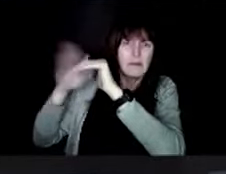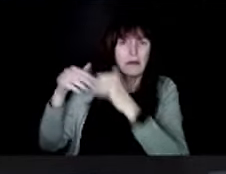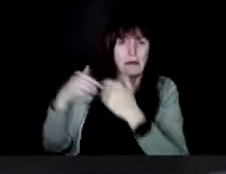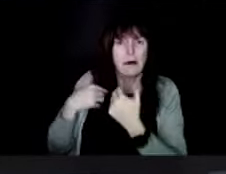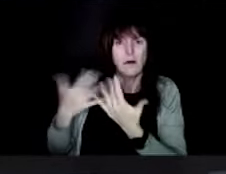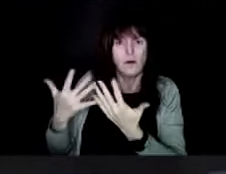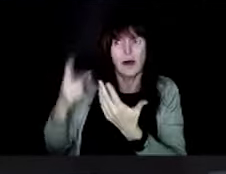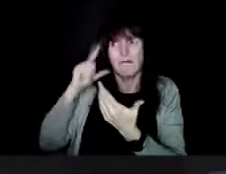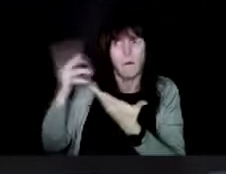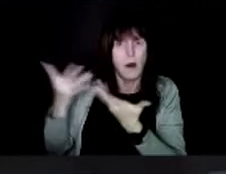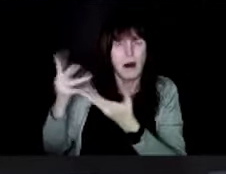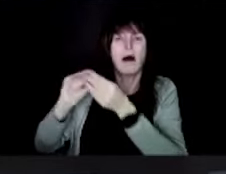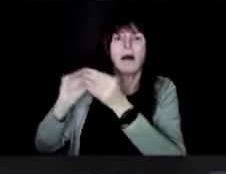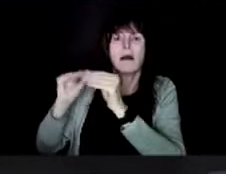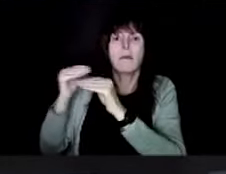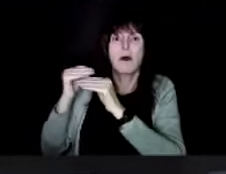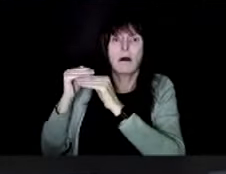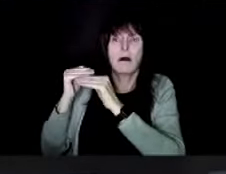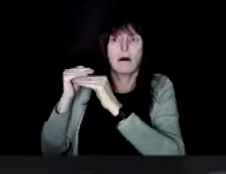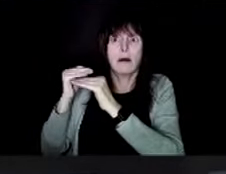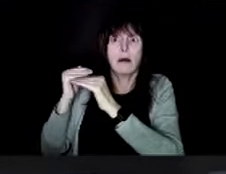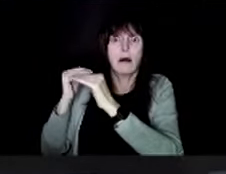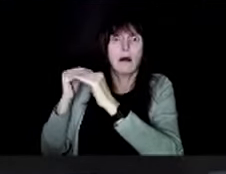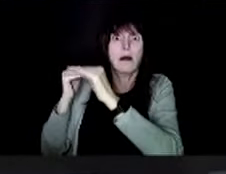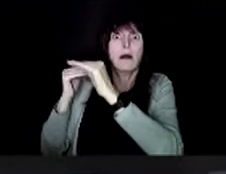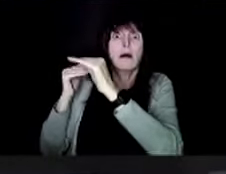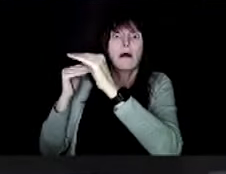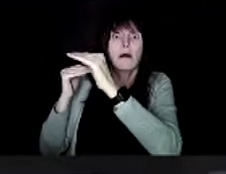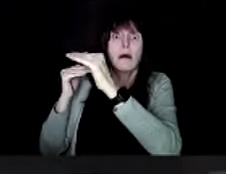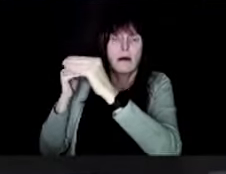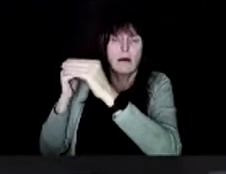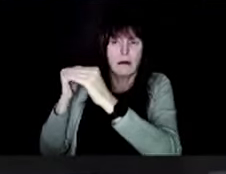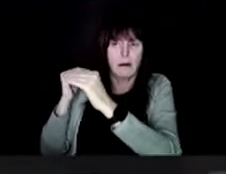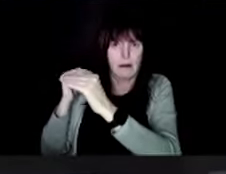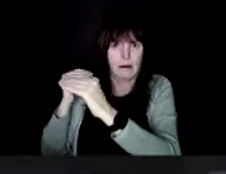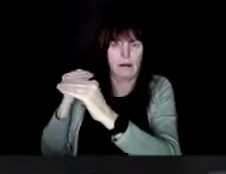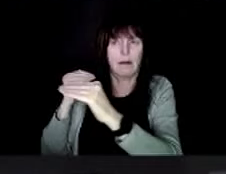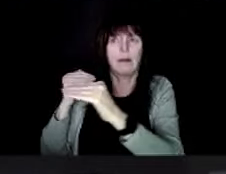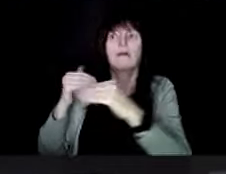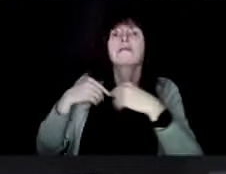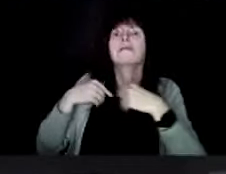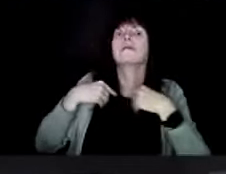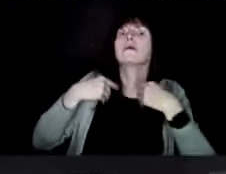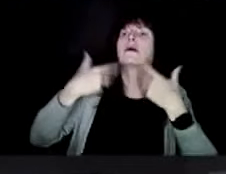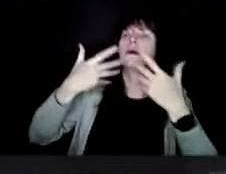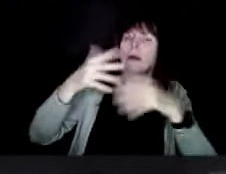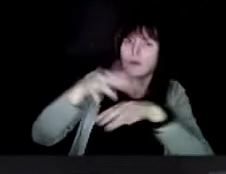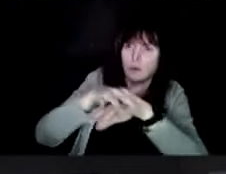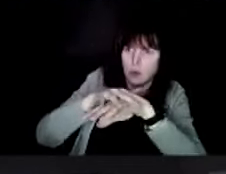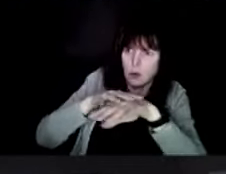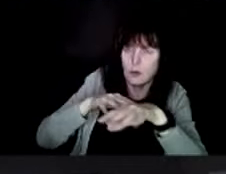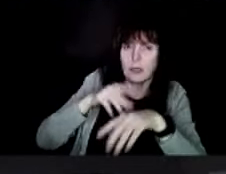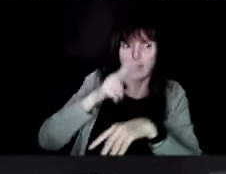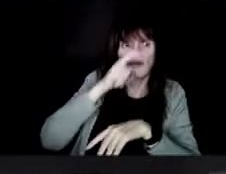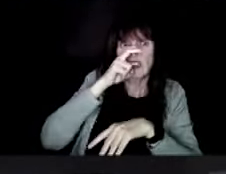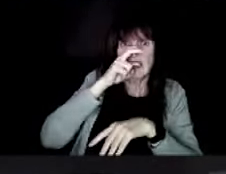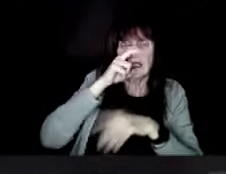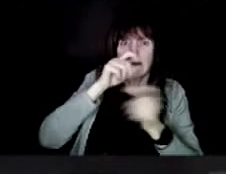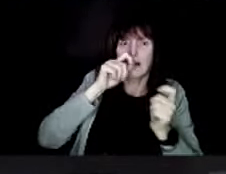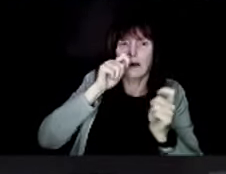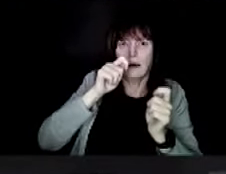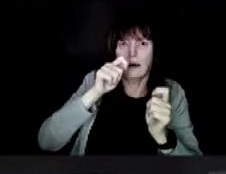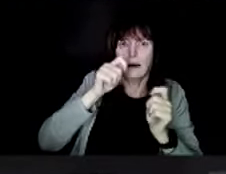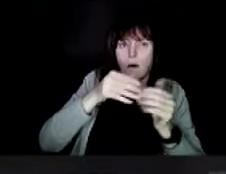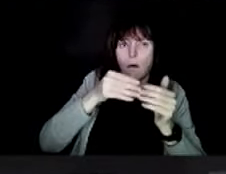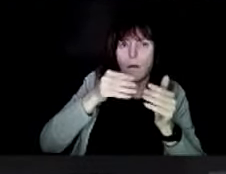cautiously remove public health measures so that we don't have a rebound in cases coming into our hospital system. Ontarians have been so brilliant